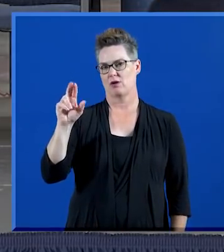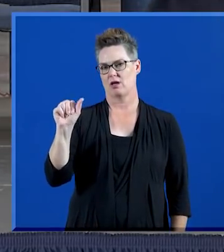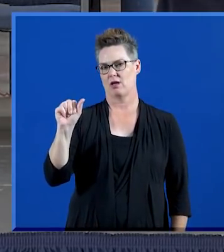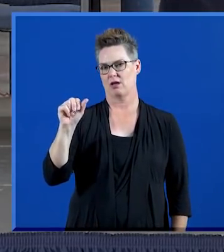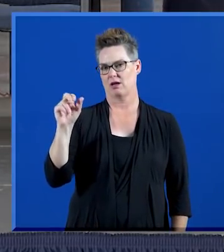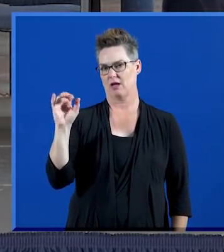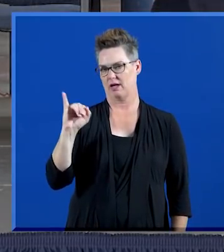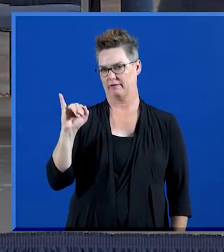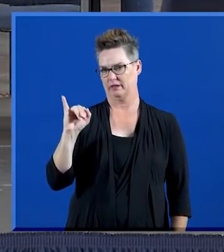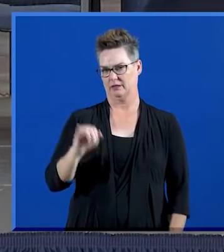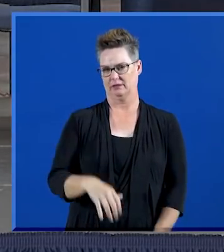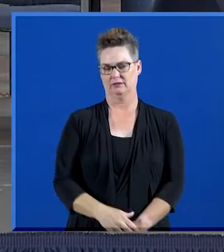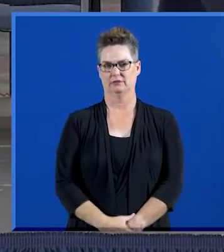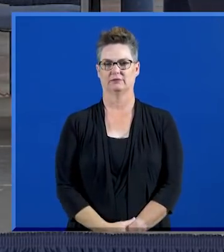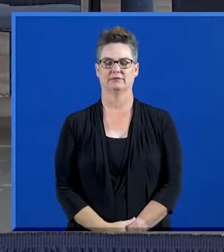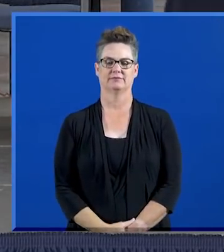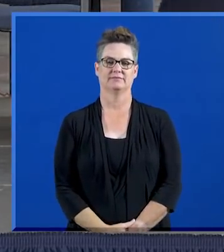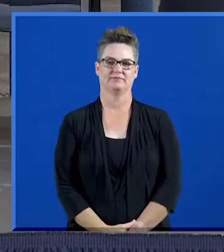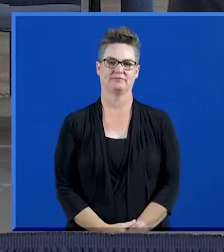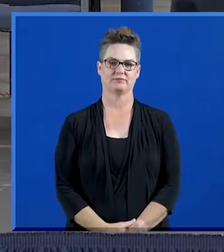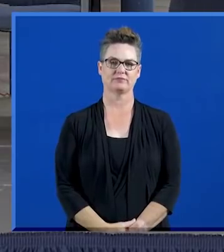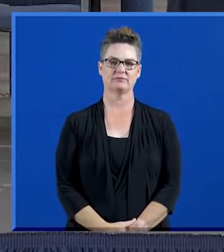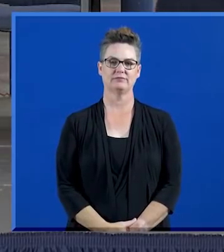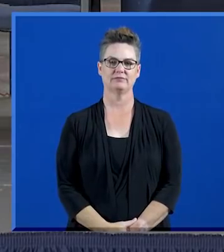Laura Ivy.